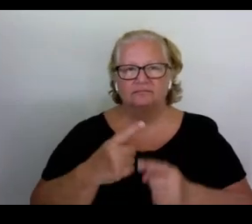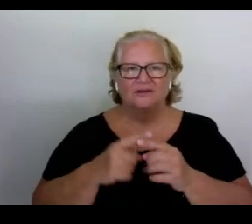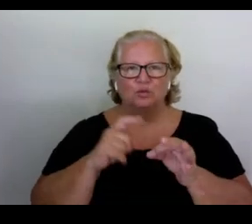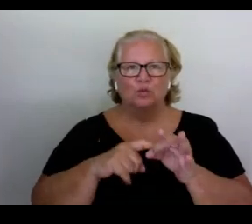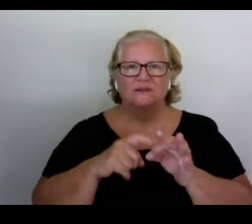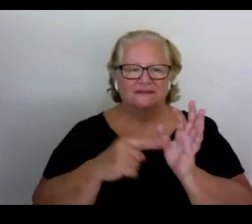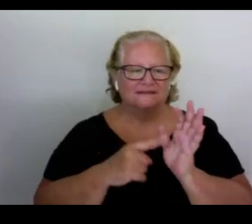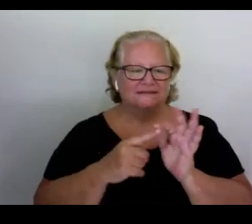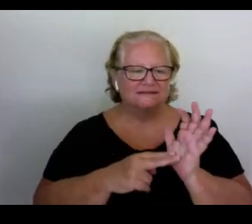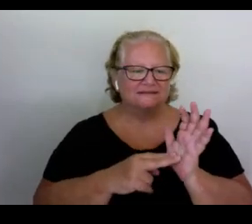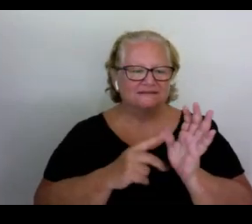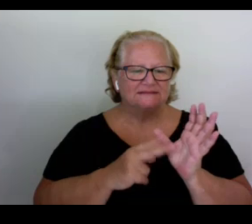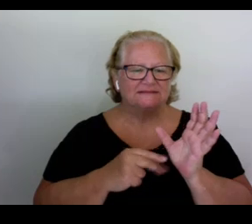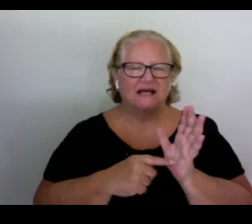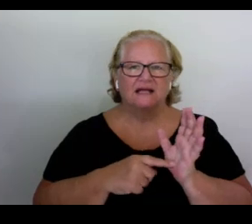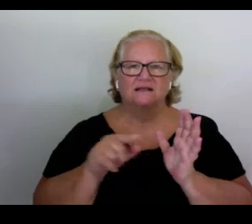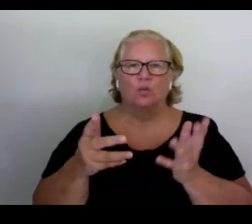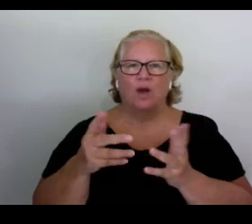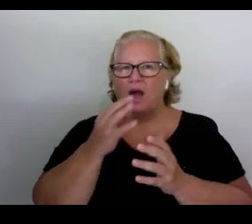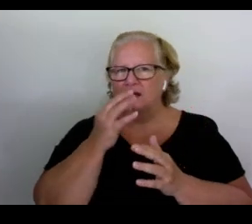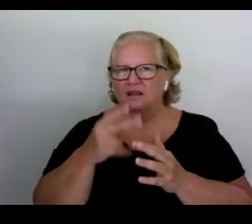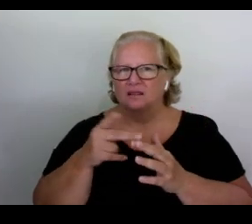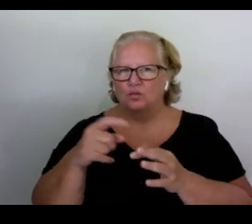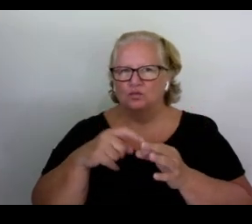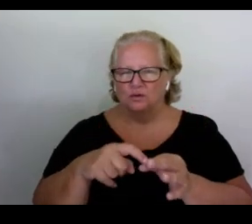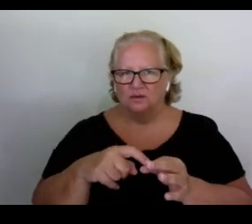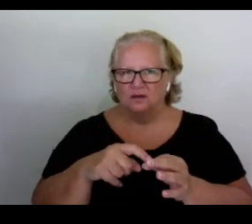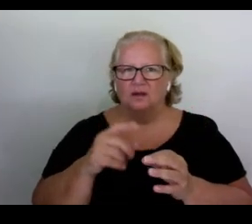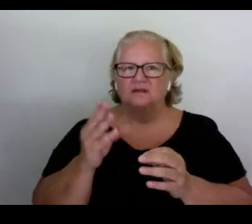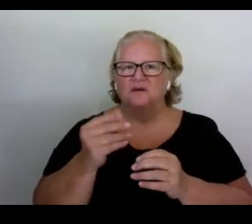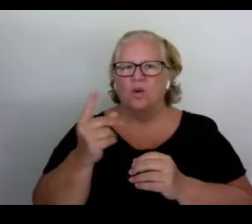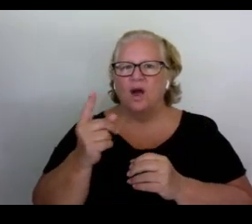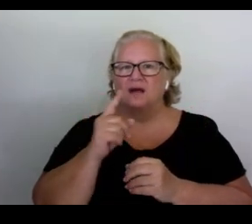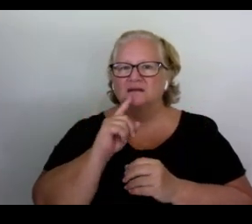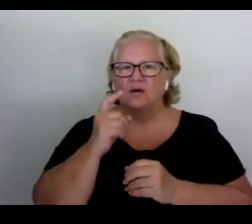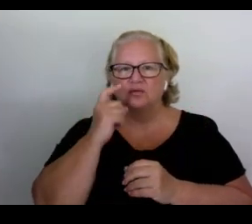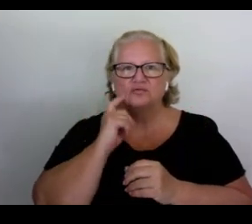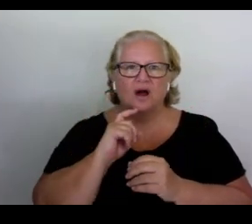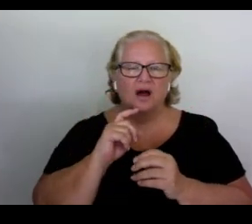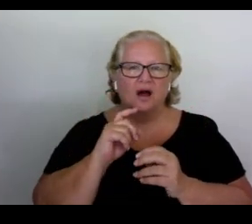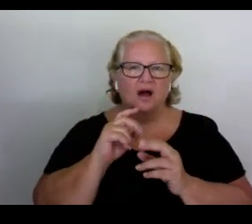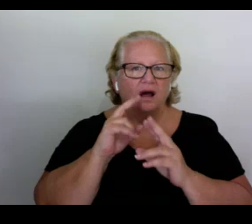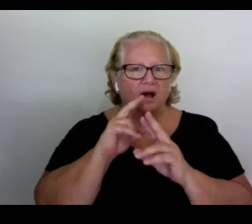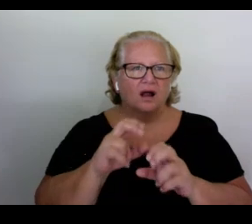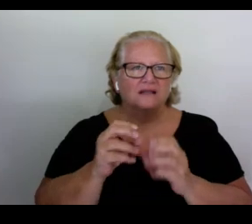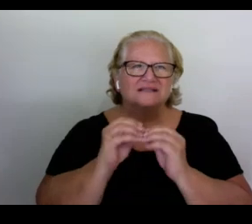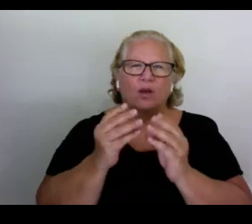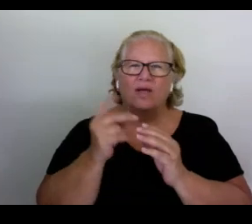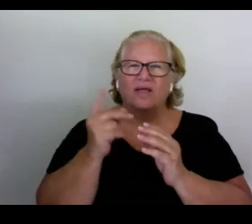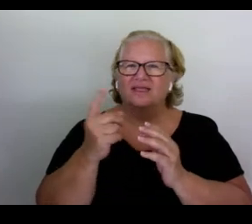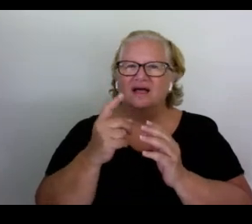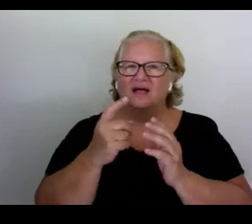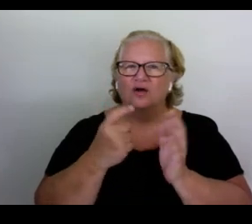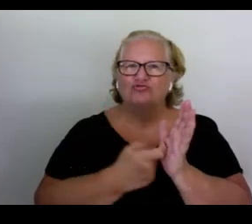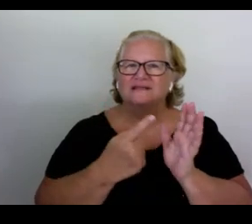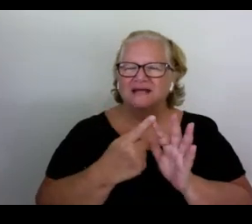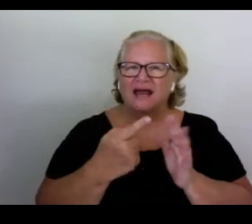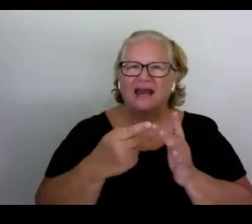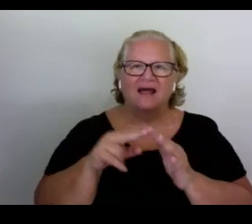for those questions. And someone said try to deal with the real estate if the renters had a good